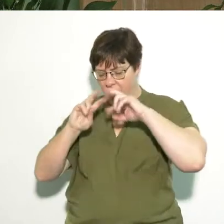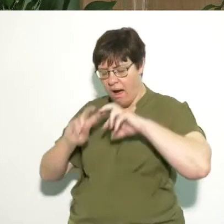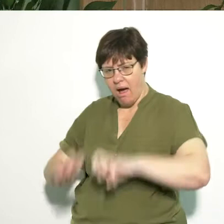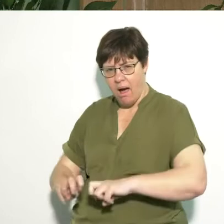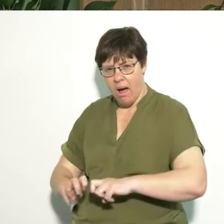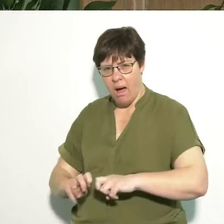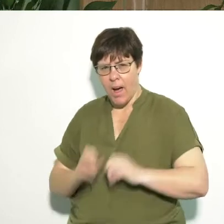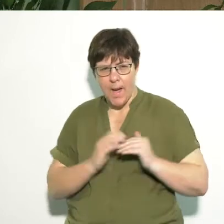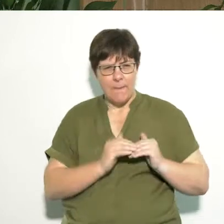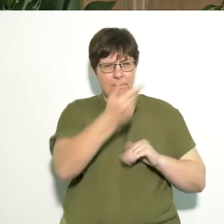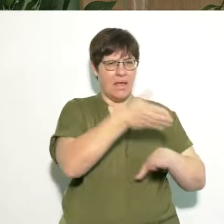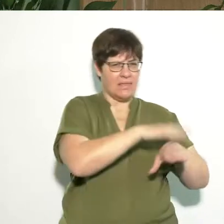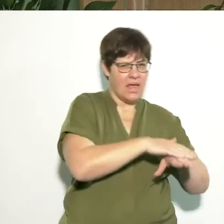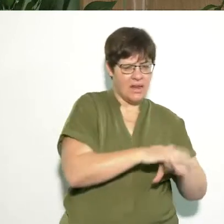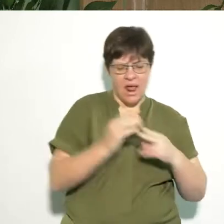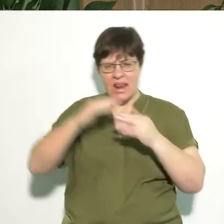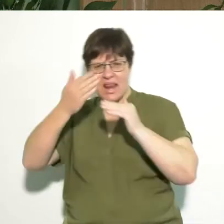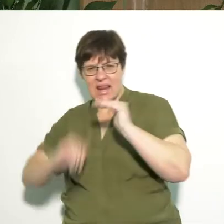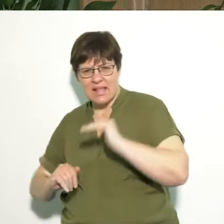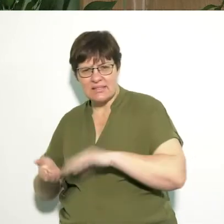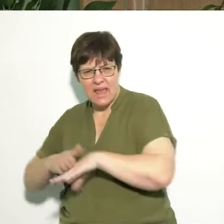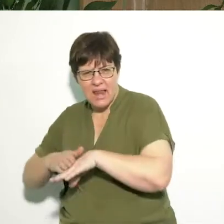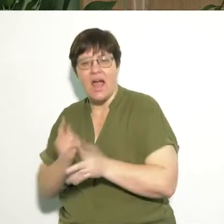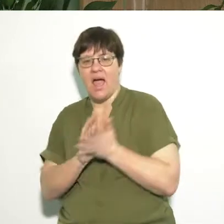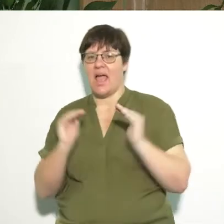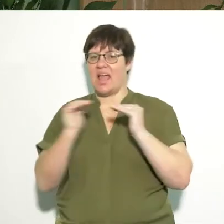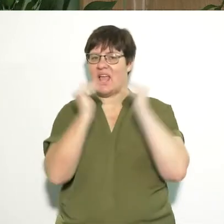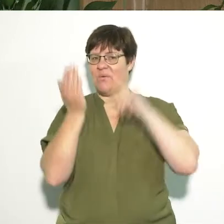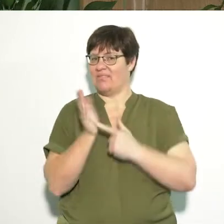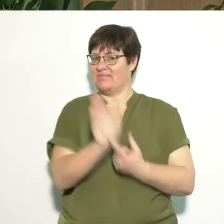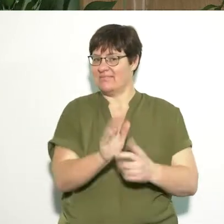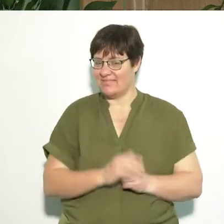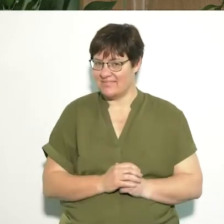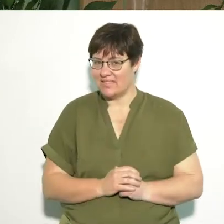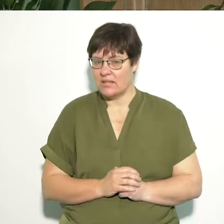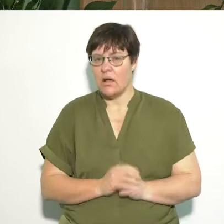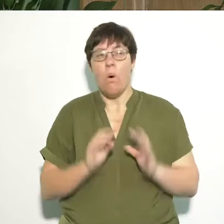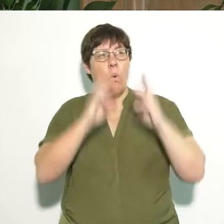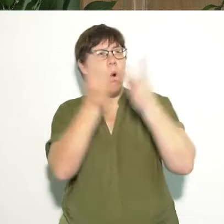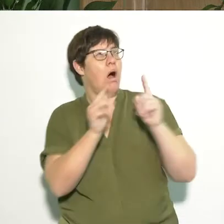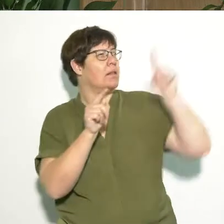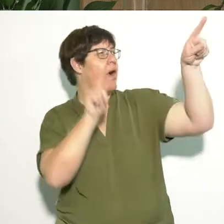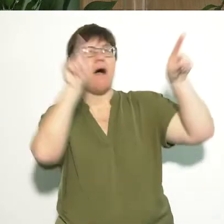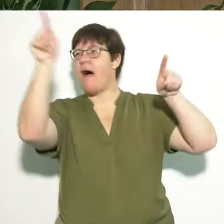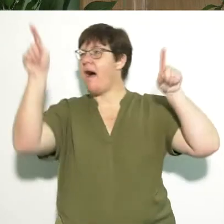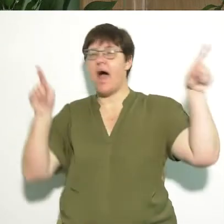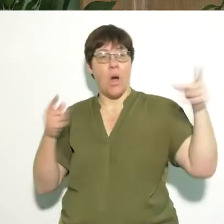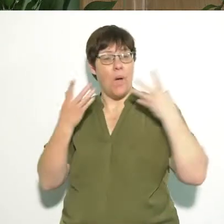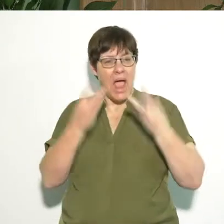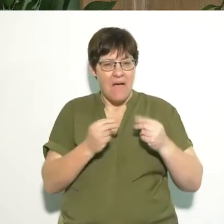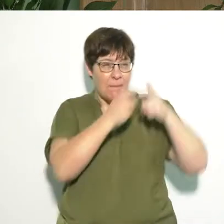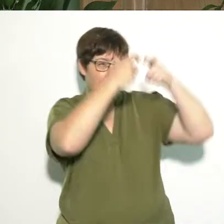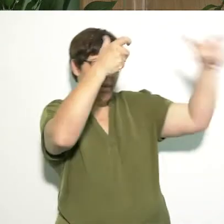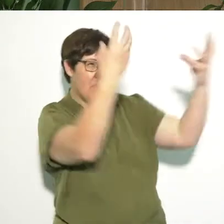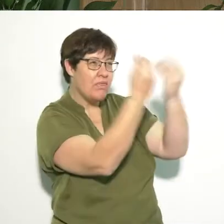exploring the greater than, less than and equal sign. Now the world around us, the things that we have are either big